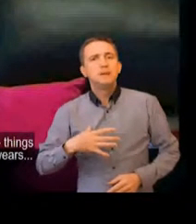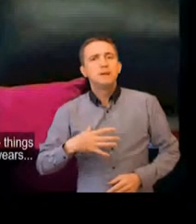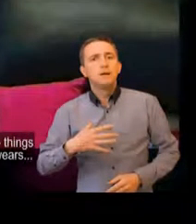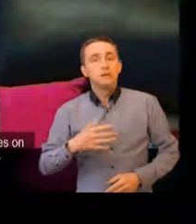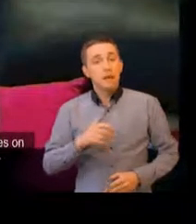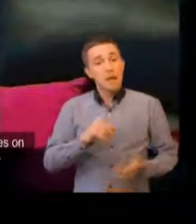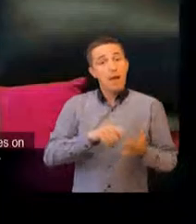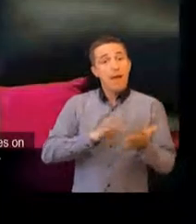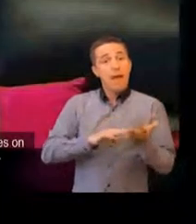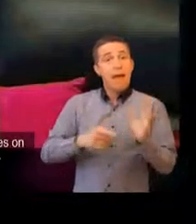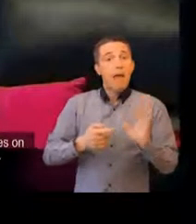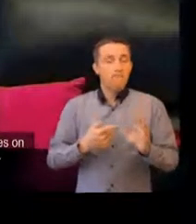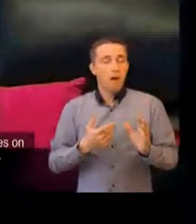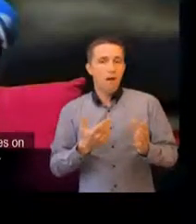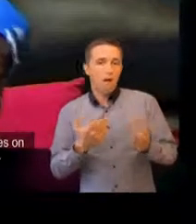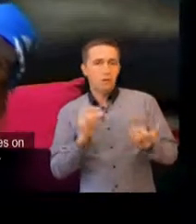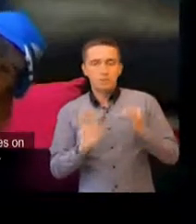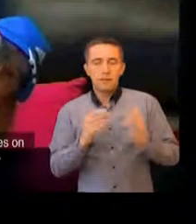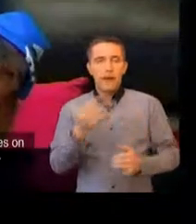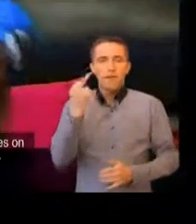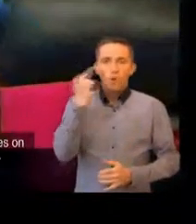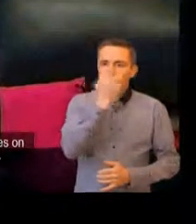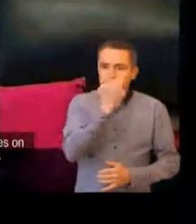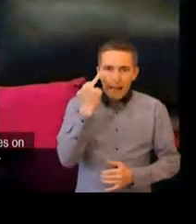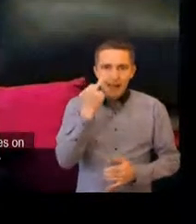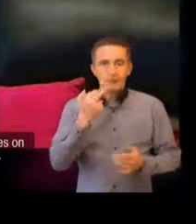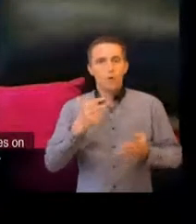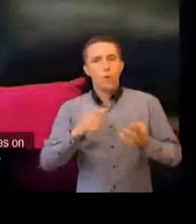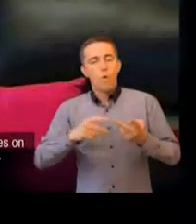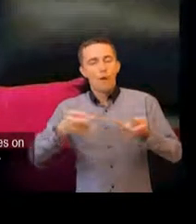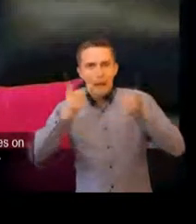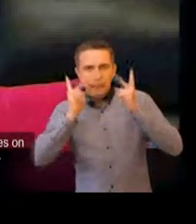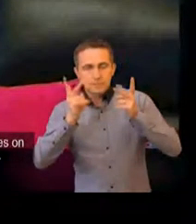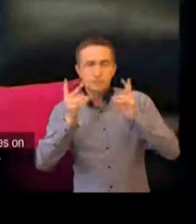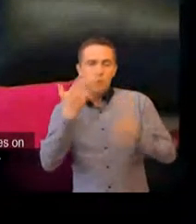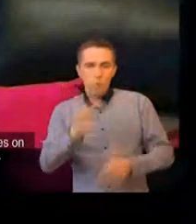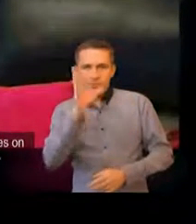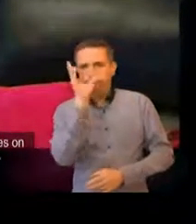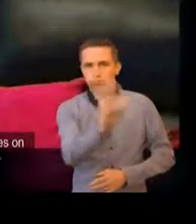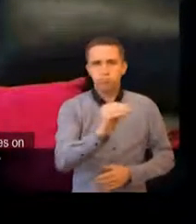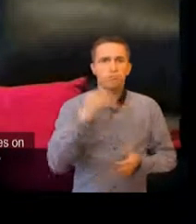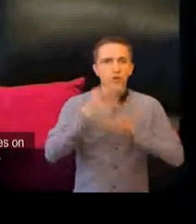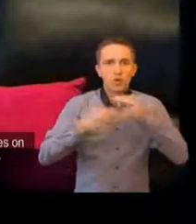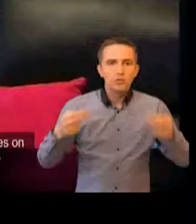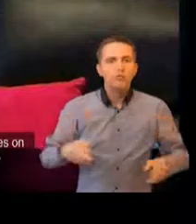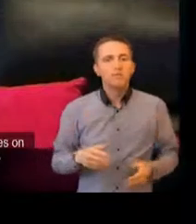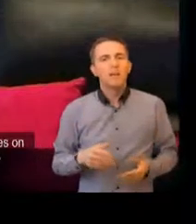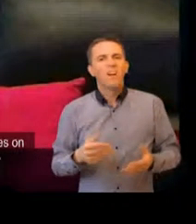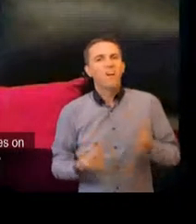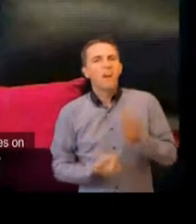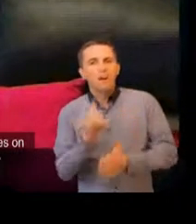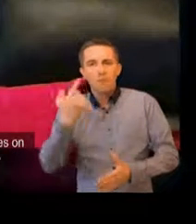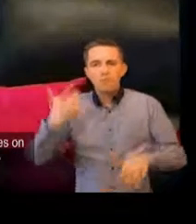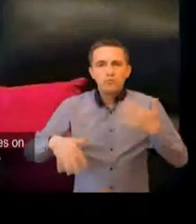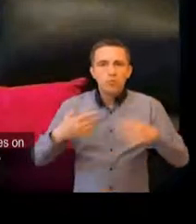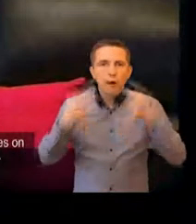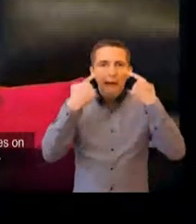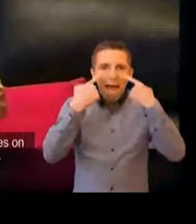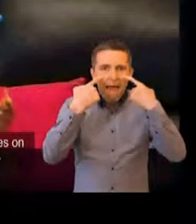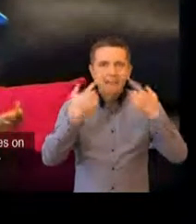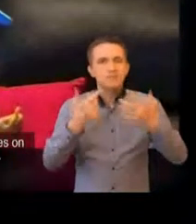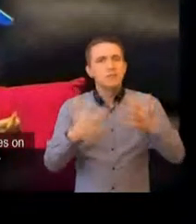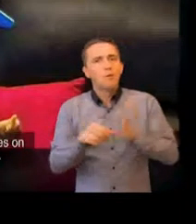and contrasting colours, because the nursery goes between two rooms, a lot of contrasting colours up on like tied around a post